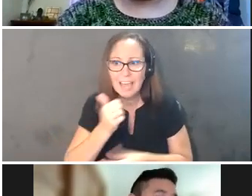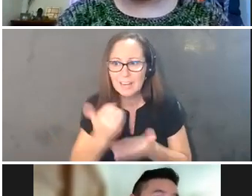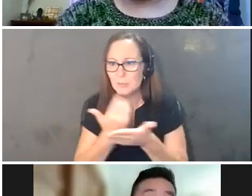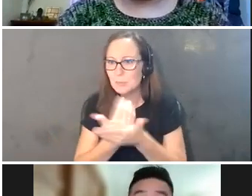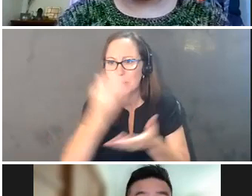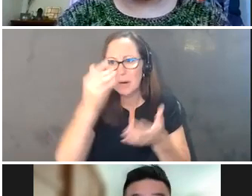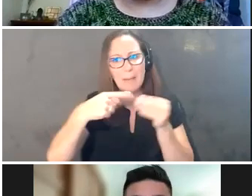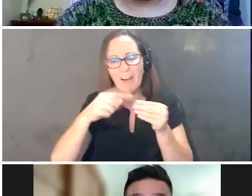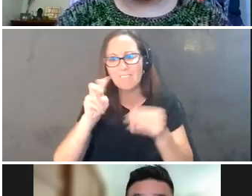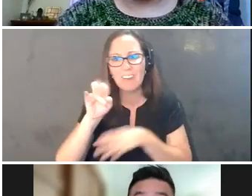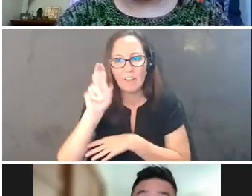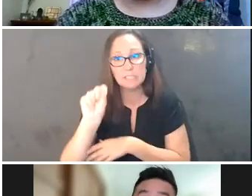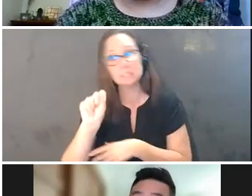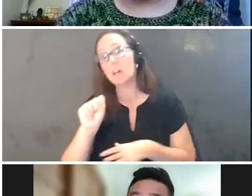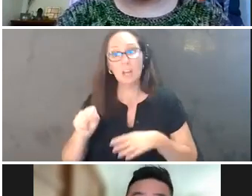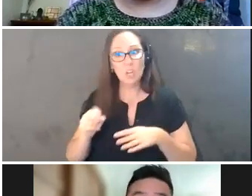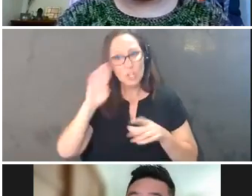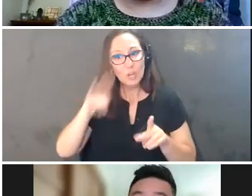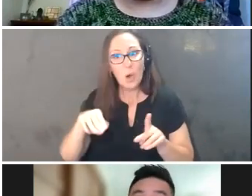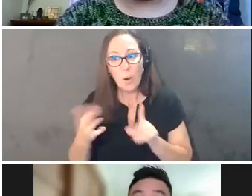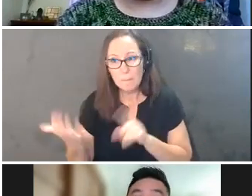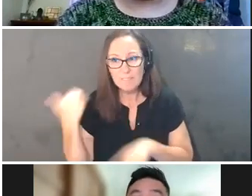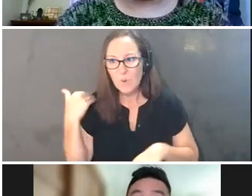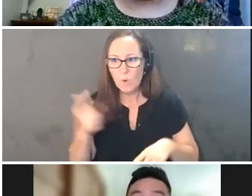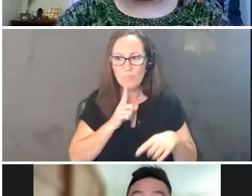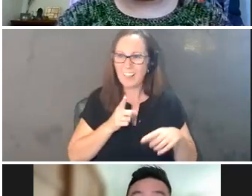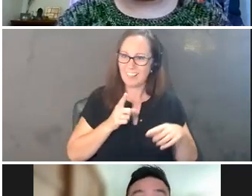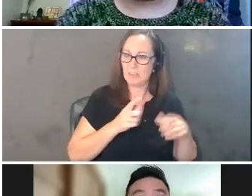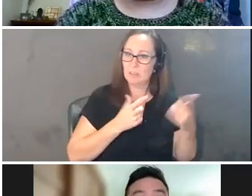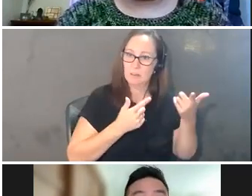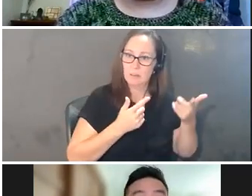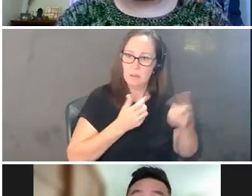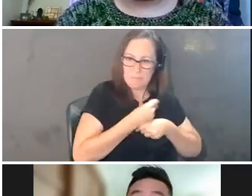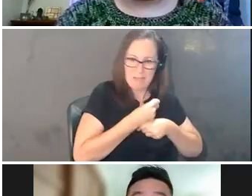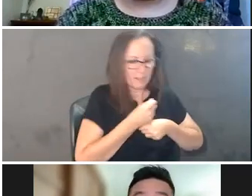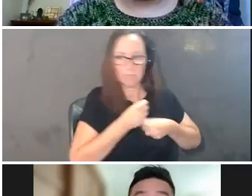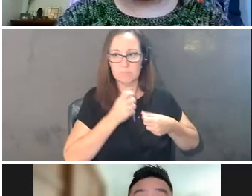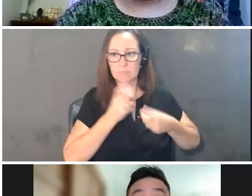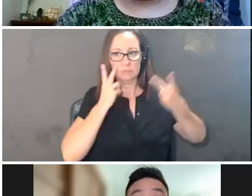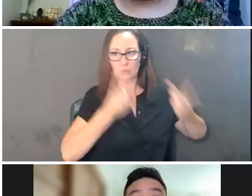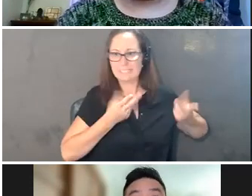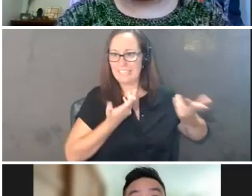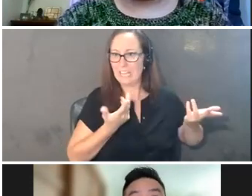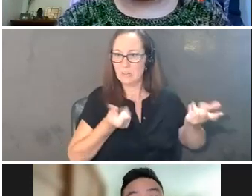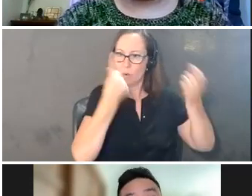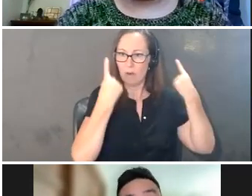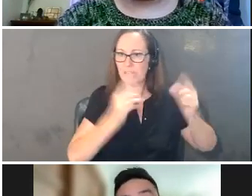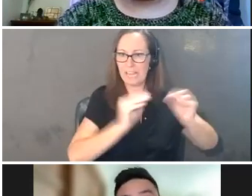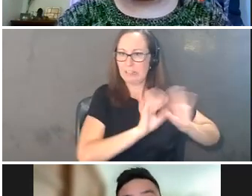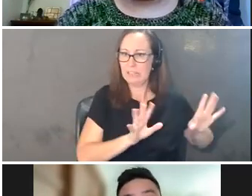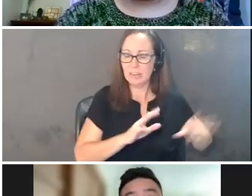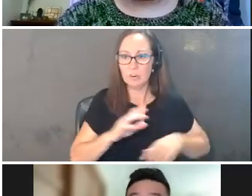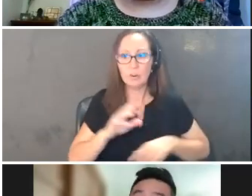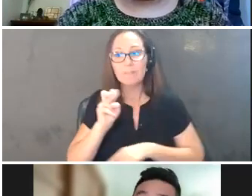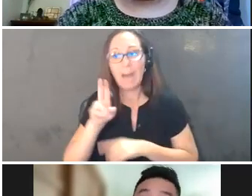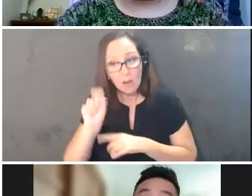people see the sausage being made, right? And that's why there's so much confusion and news out there. And so we're still learning about Delta right now. But the good news